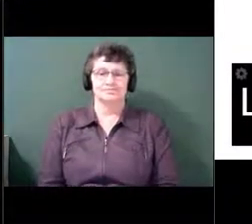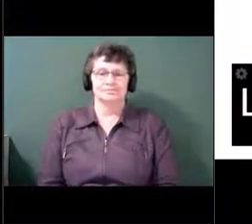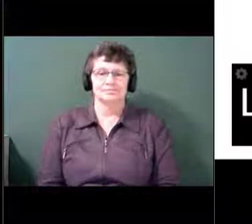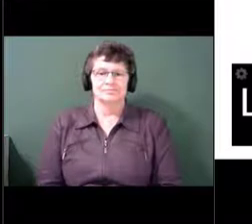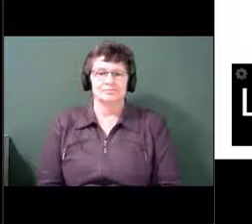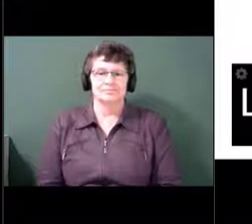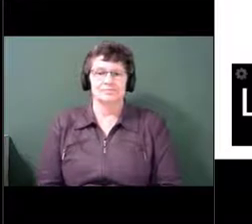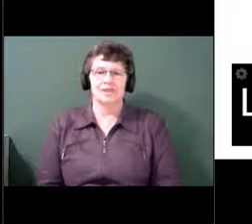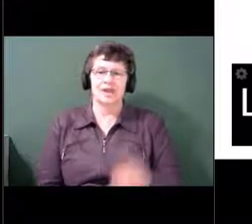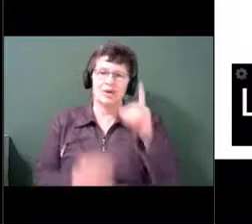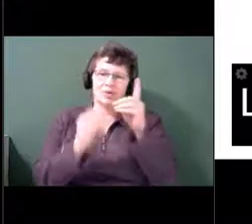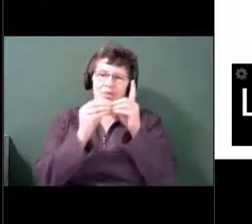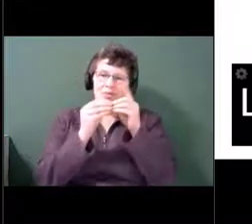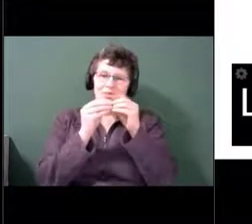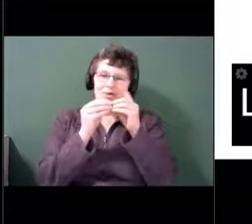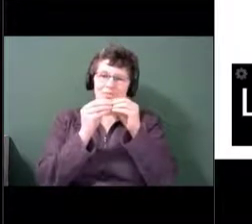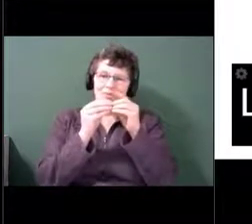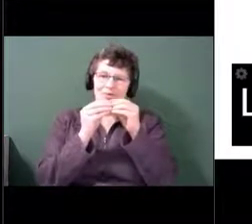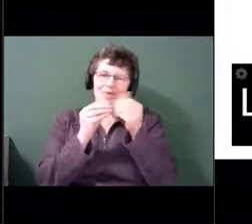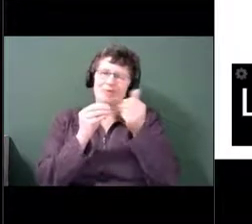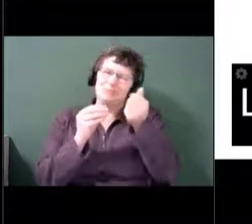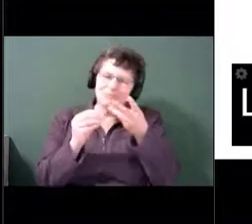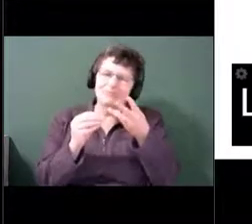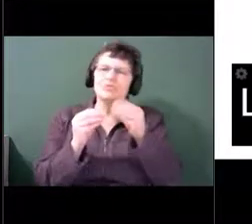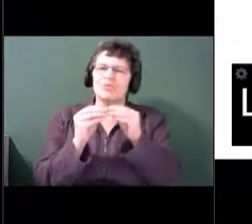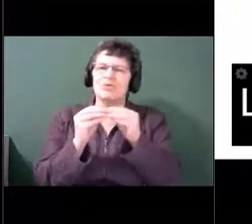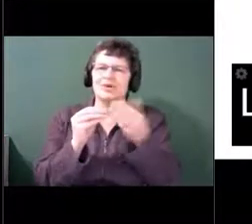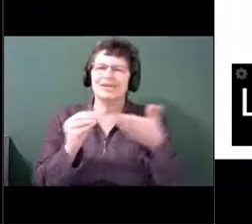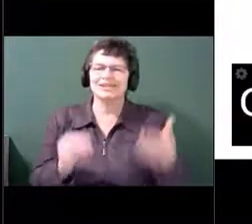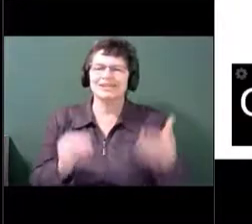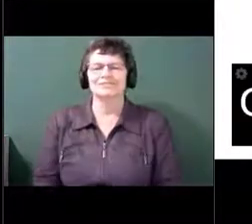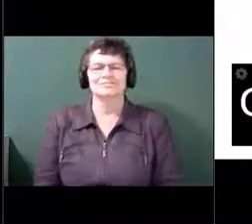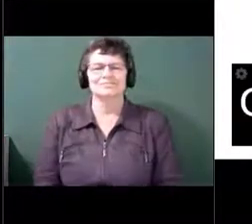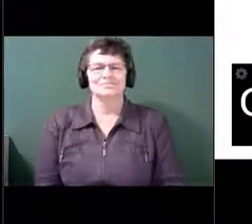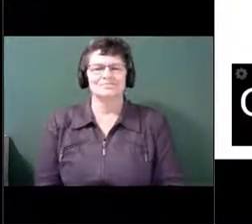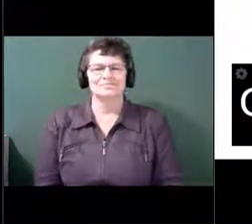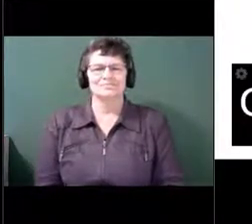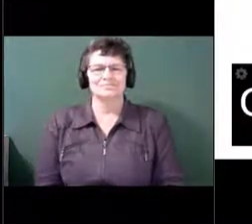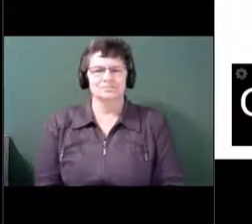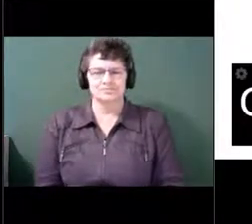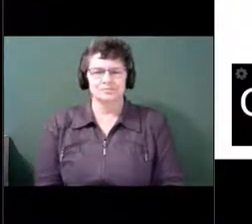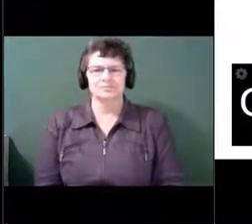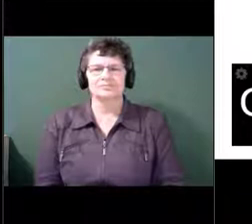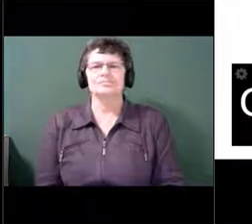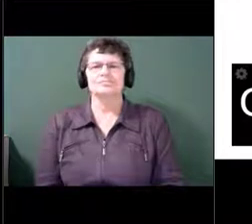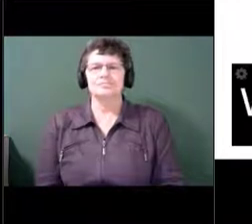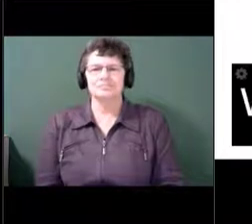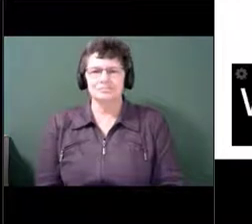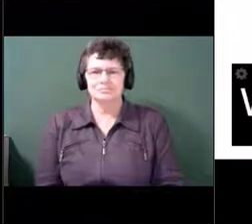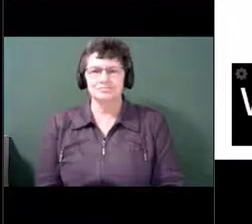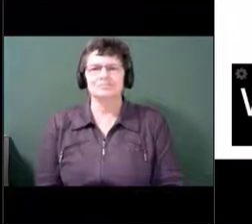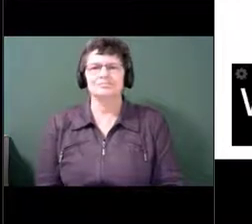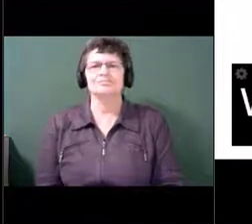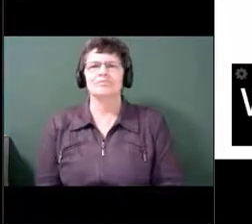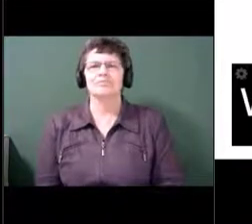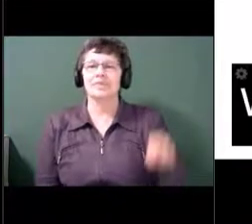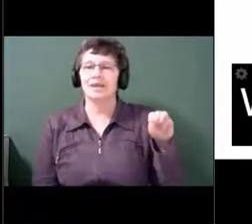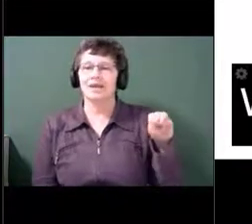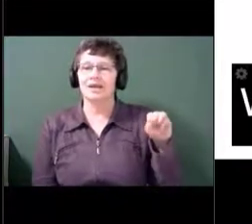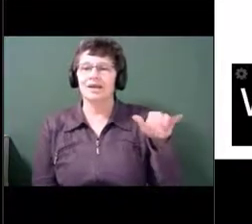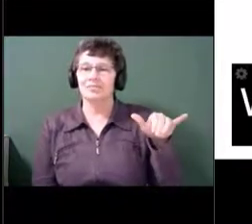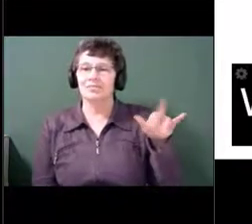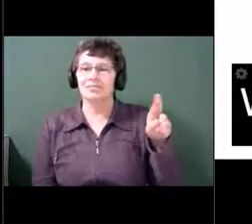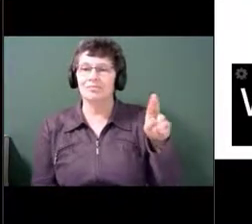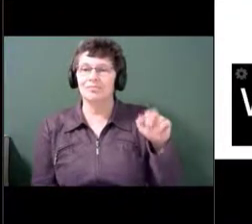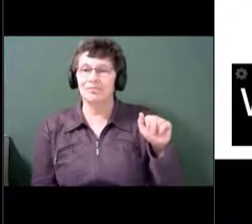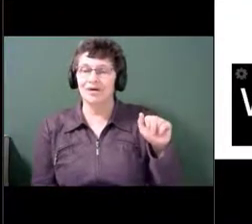One more couple of things we just wanted to mention. Myrna has written a book